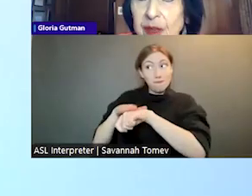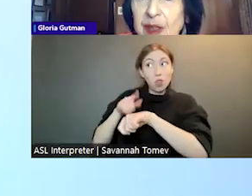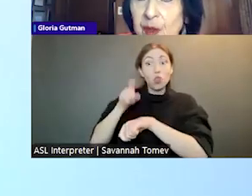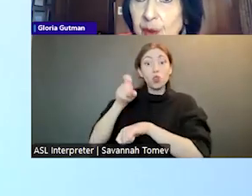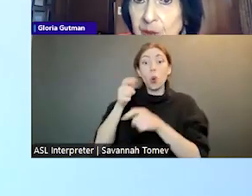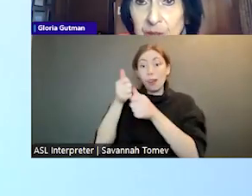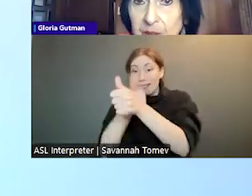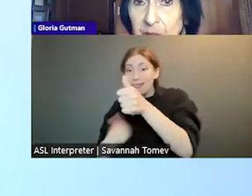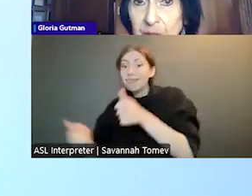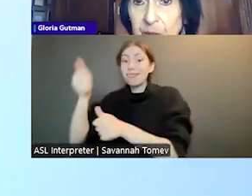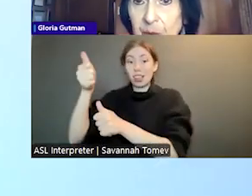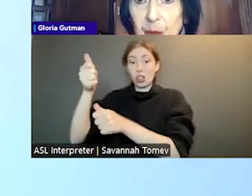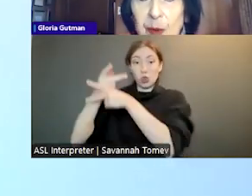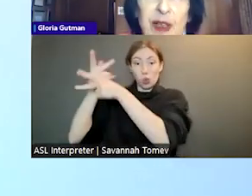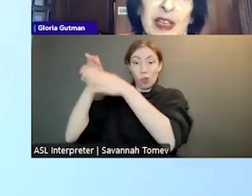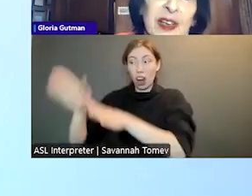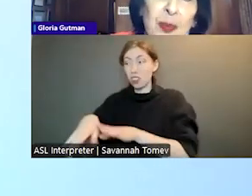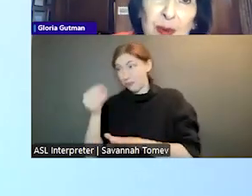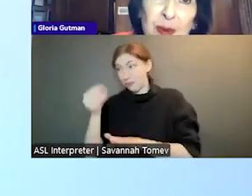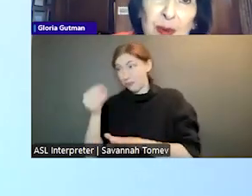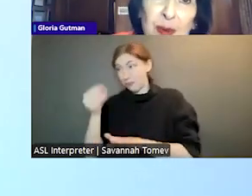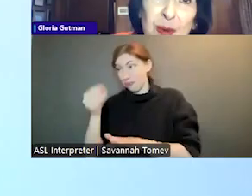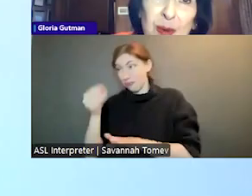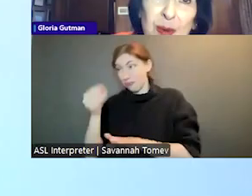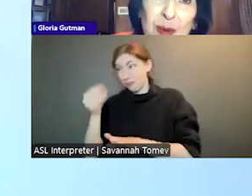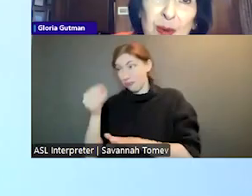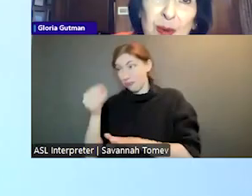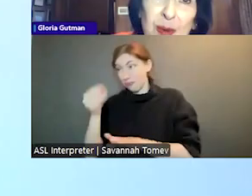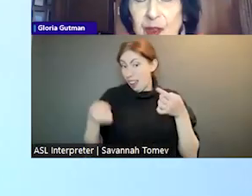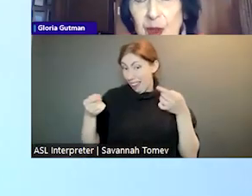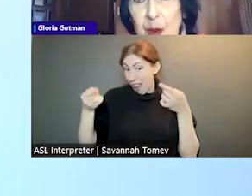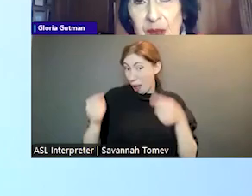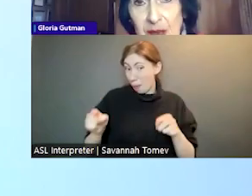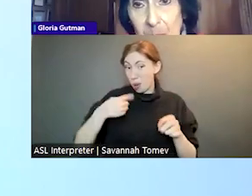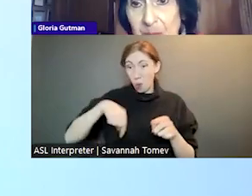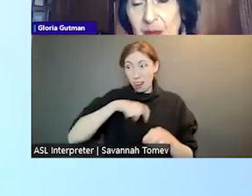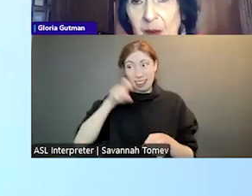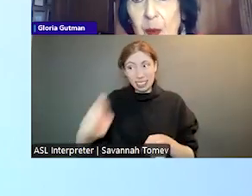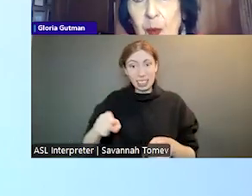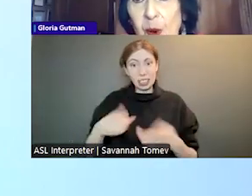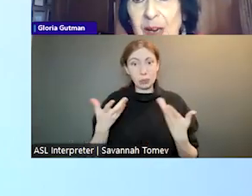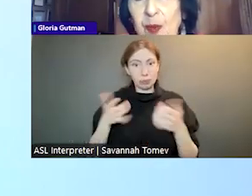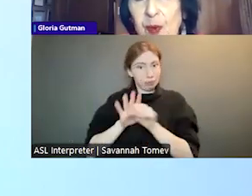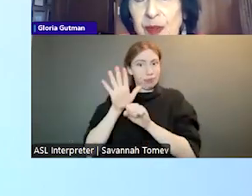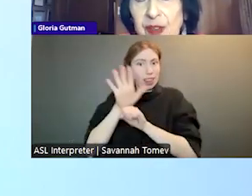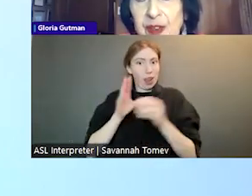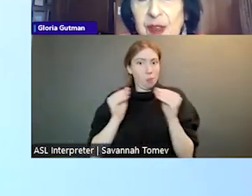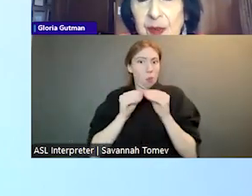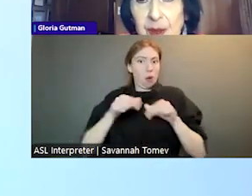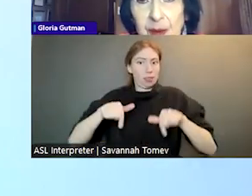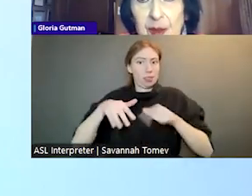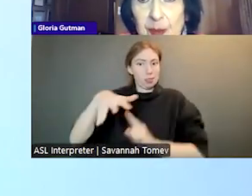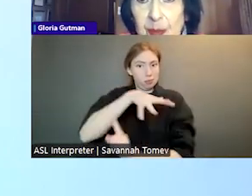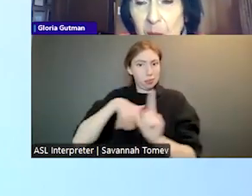something funny is going on here. We really in this field need to speak up when we think